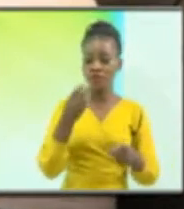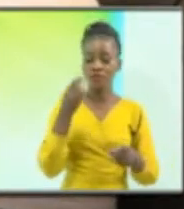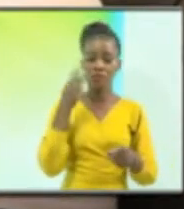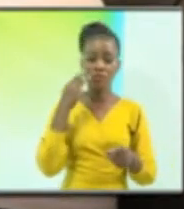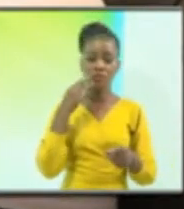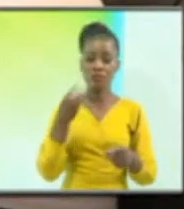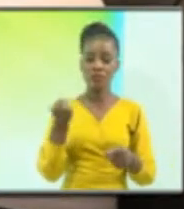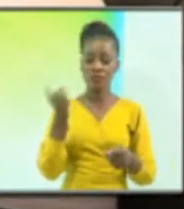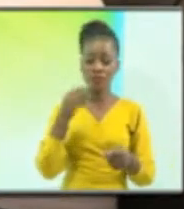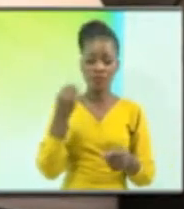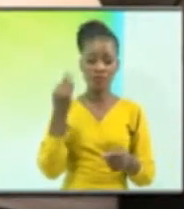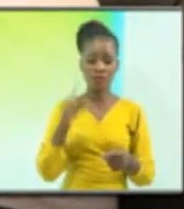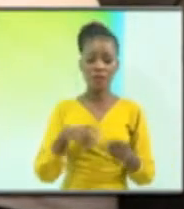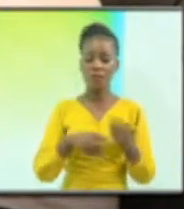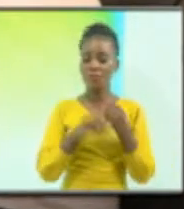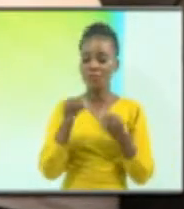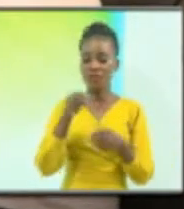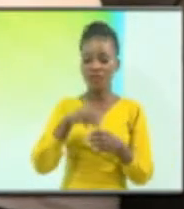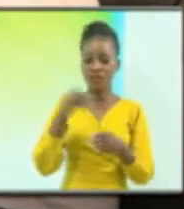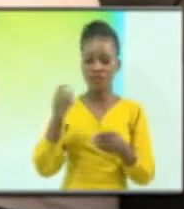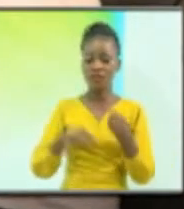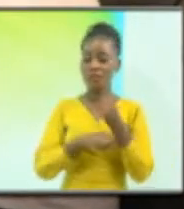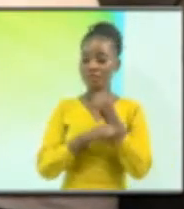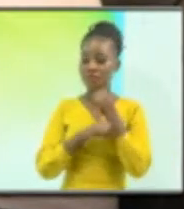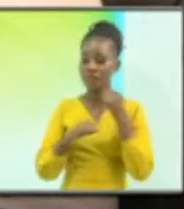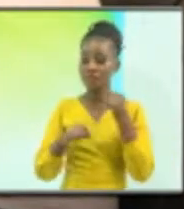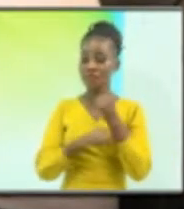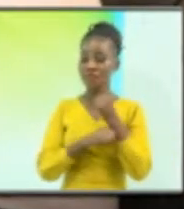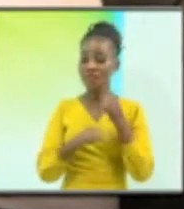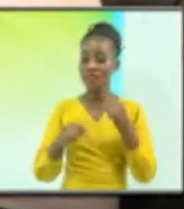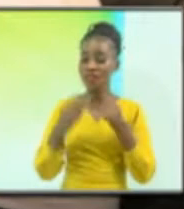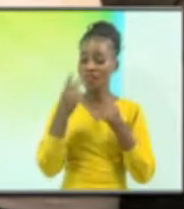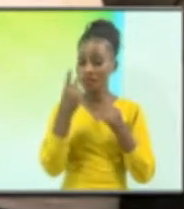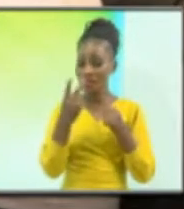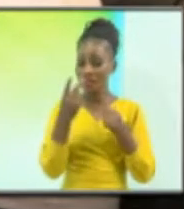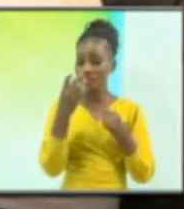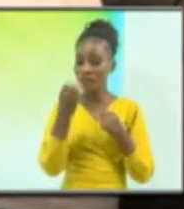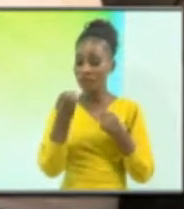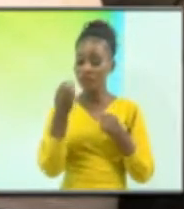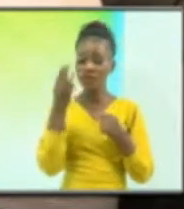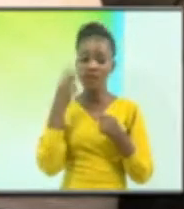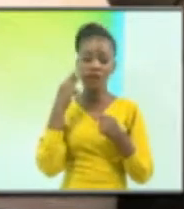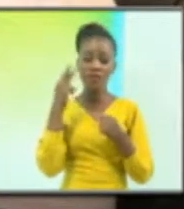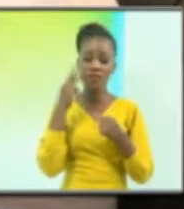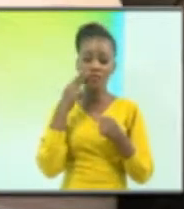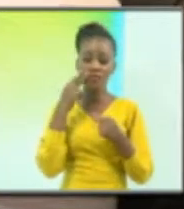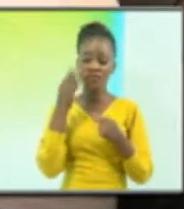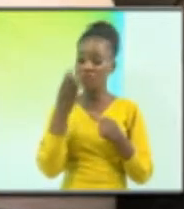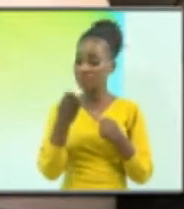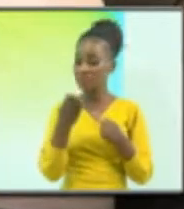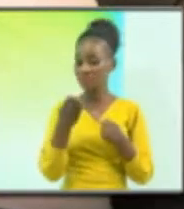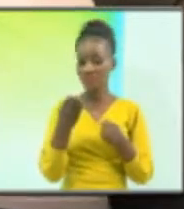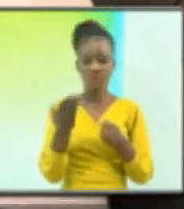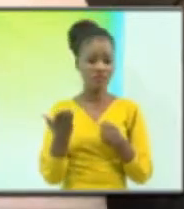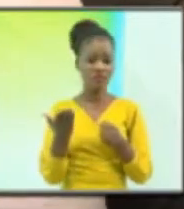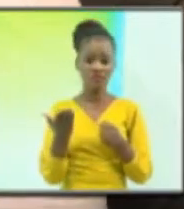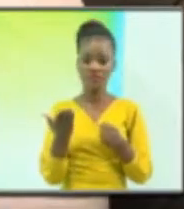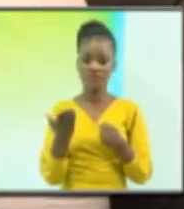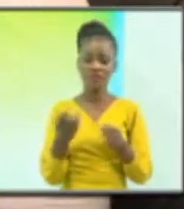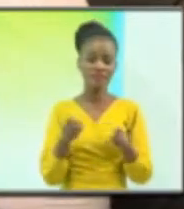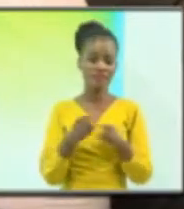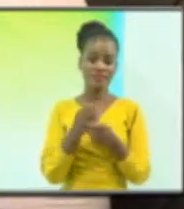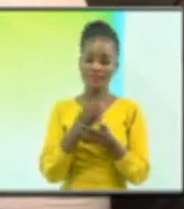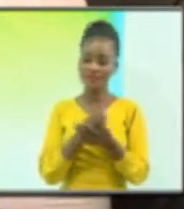call it offloading, Of course, really. because he had it. It was a load on him, and he was willing to. So are brokers part of the